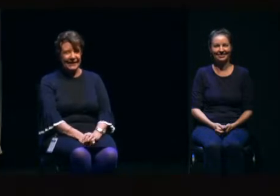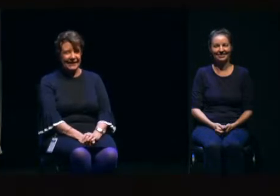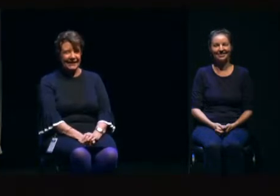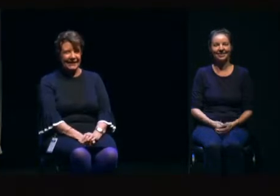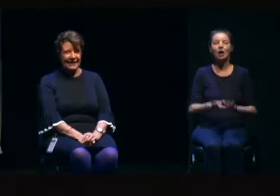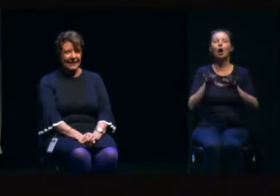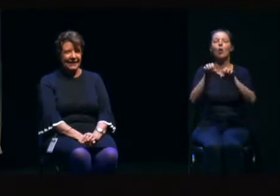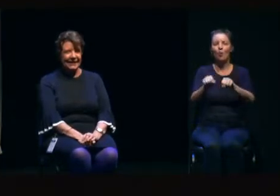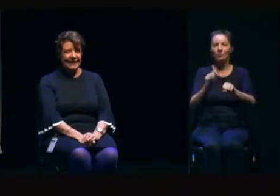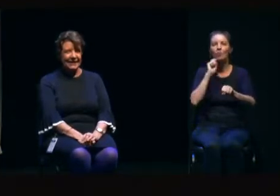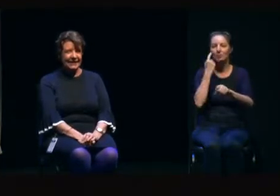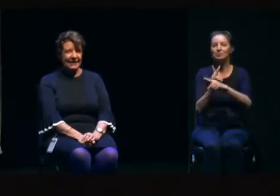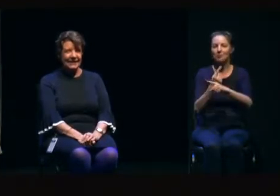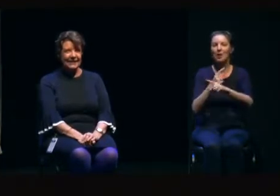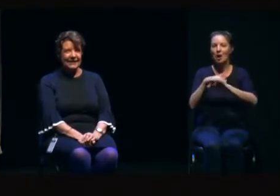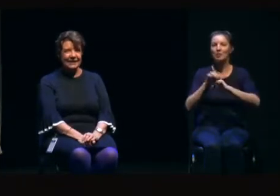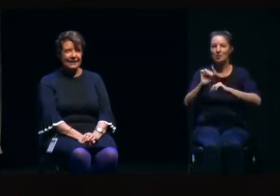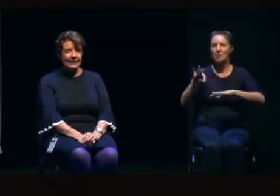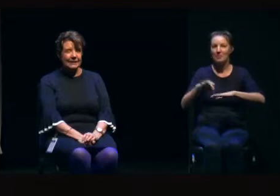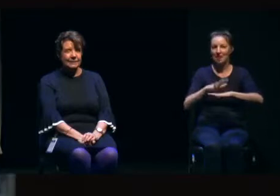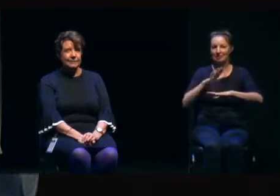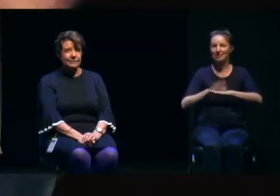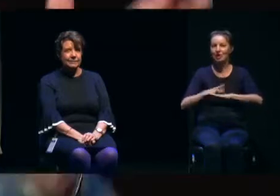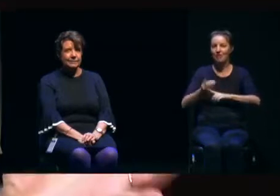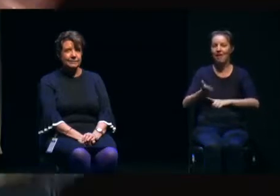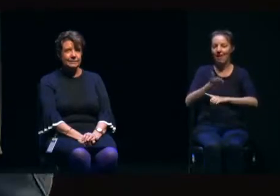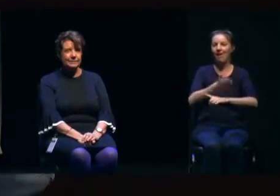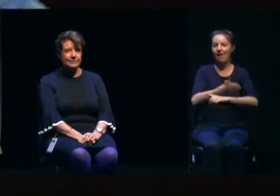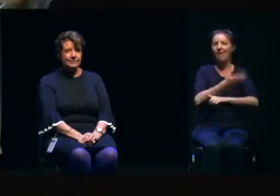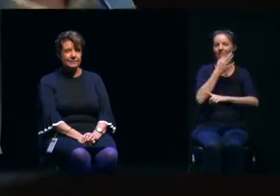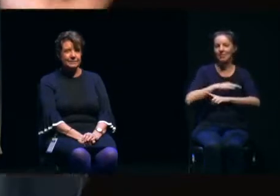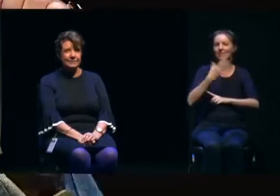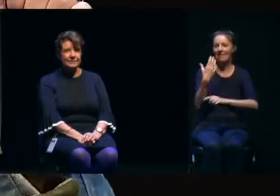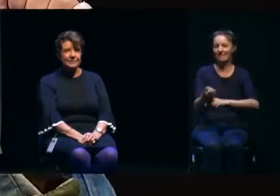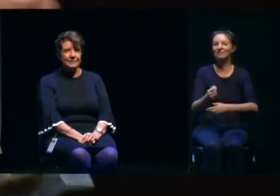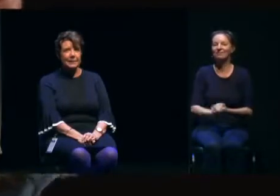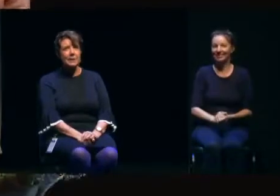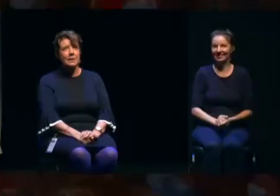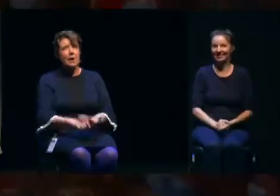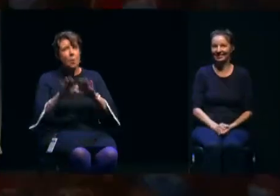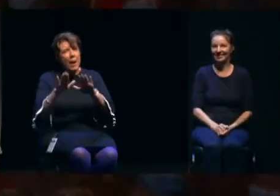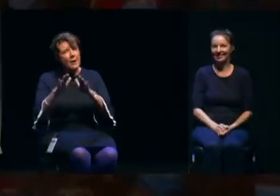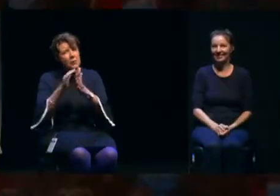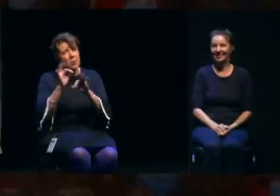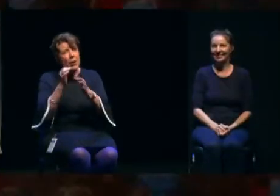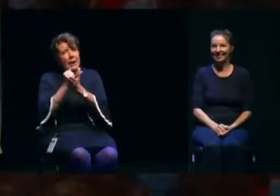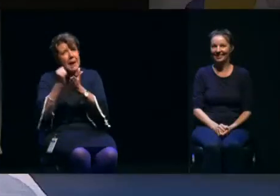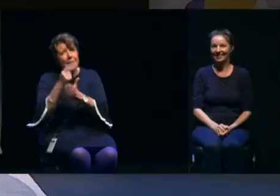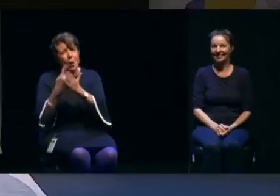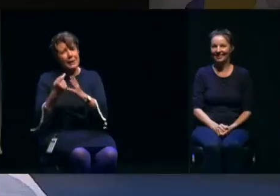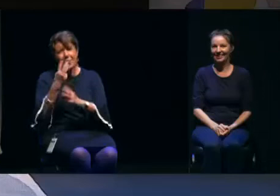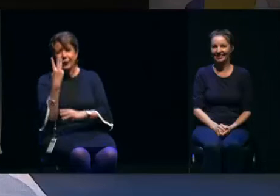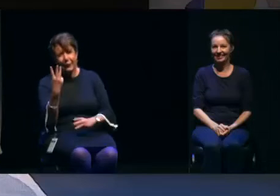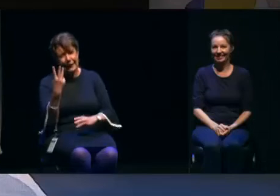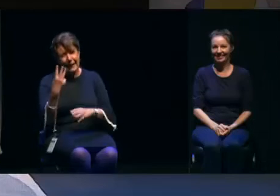your marriages, Isabel. You had a number of them. But I want to talk just again. Wait a minute. Not a number of them, just three.